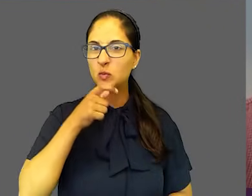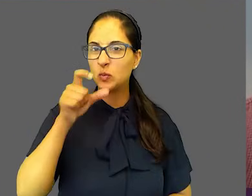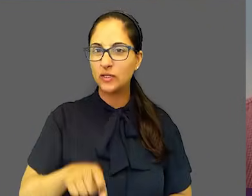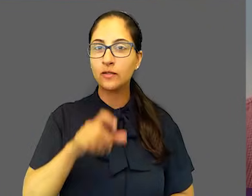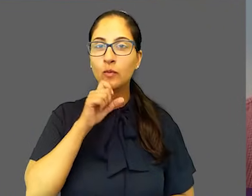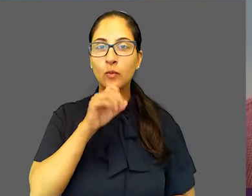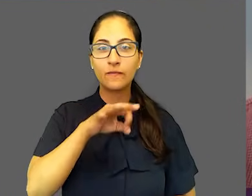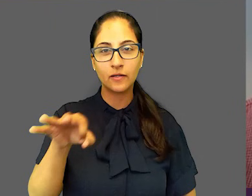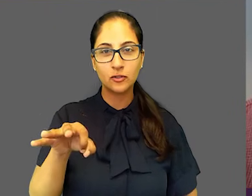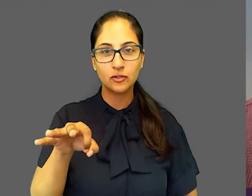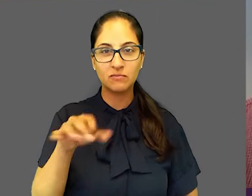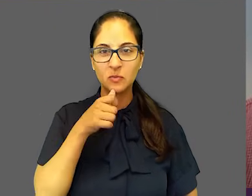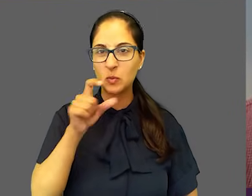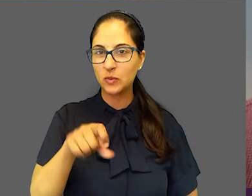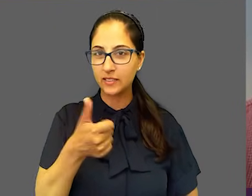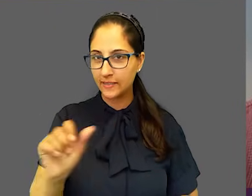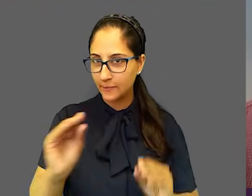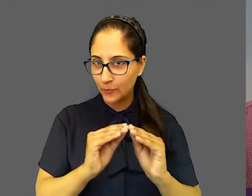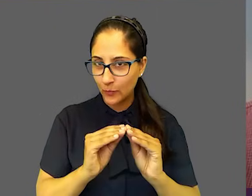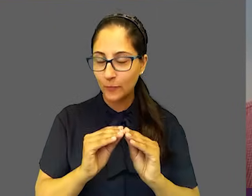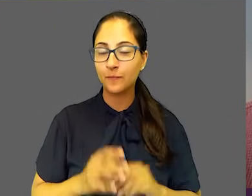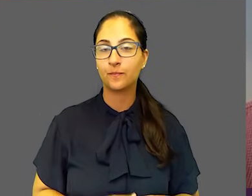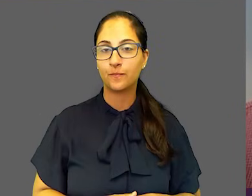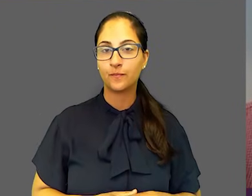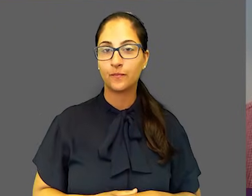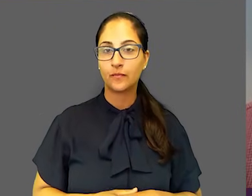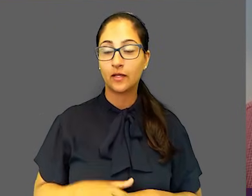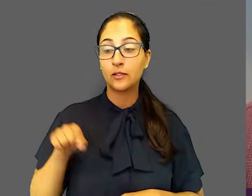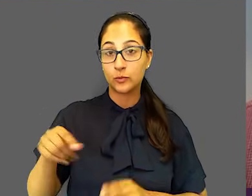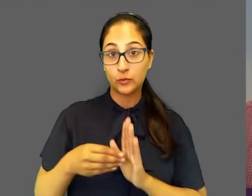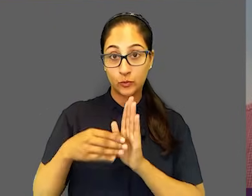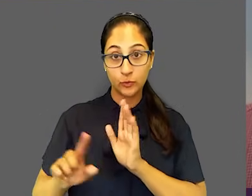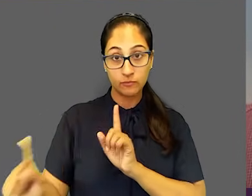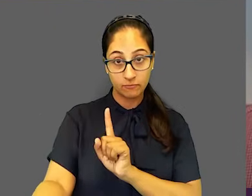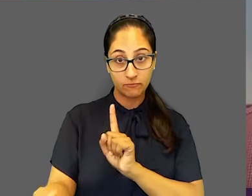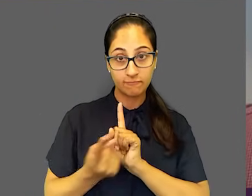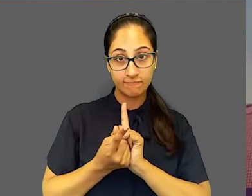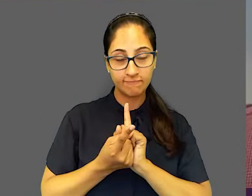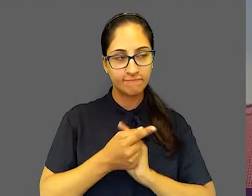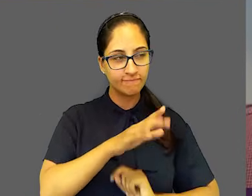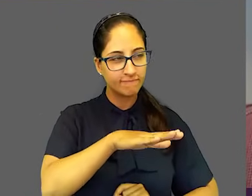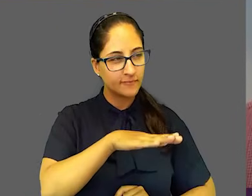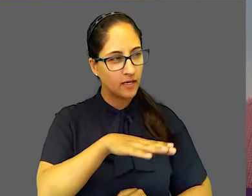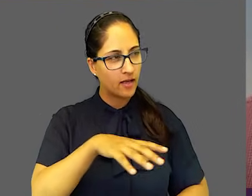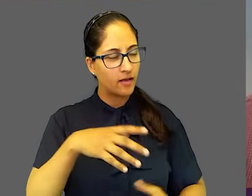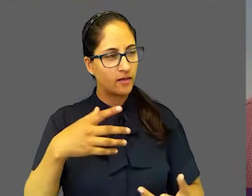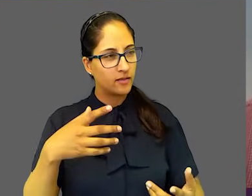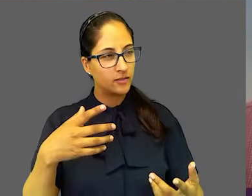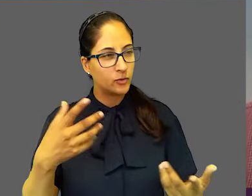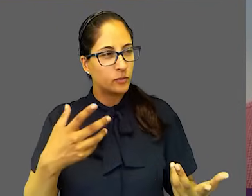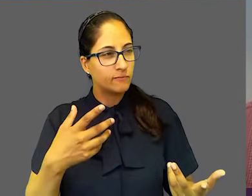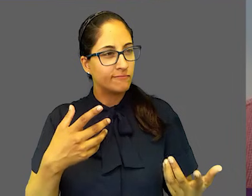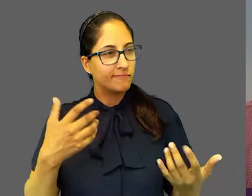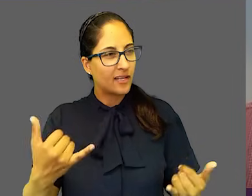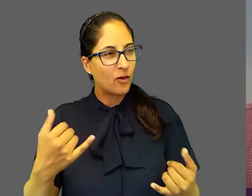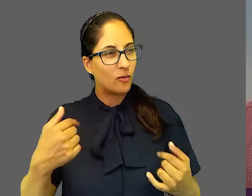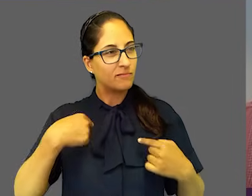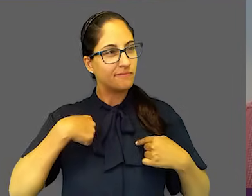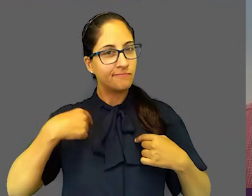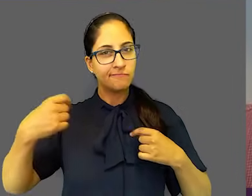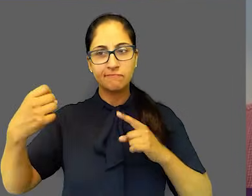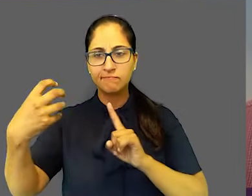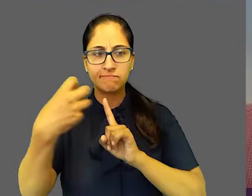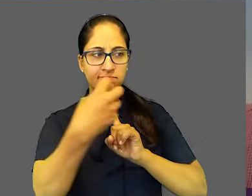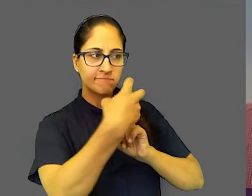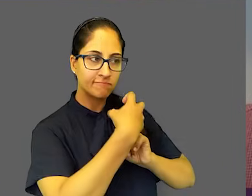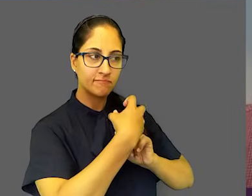said, I'm having this difficult time understanding why faith matters today. And so that resulted in me